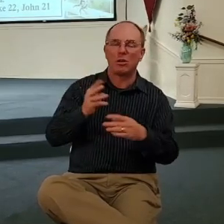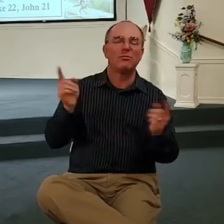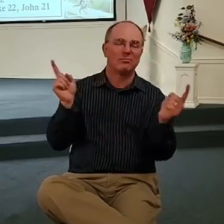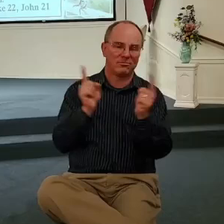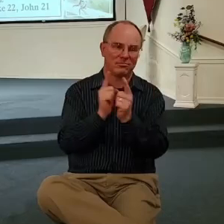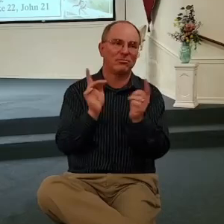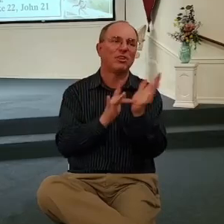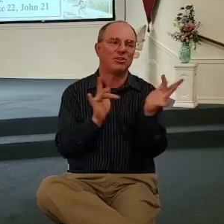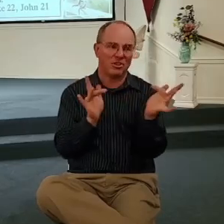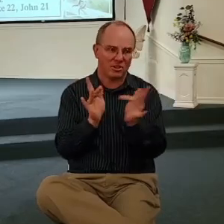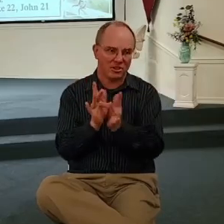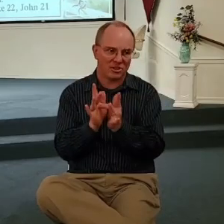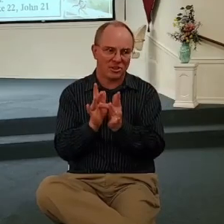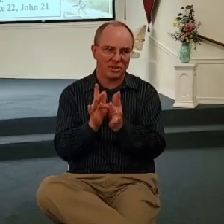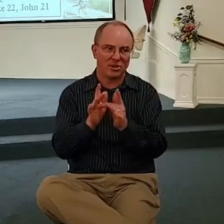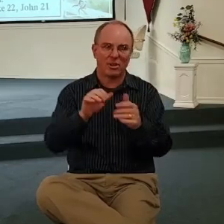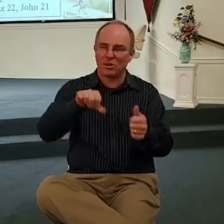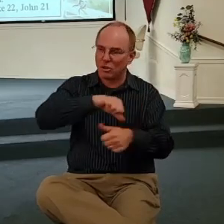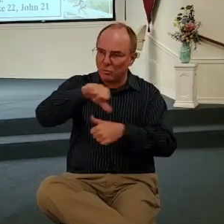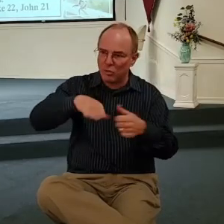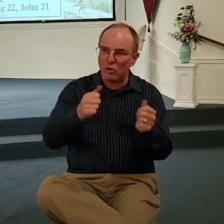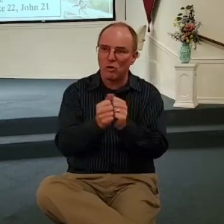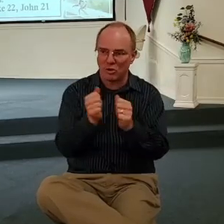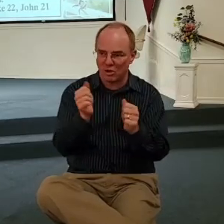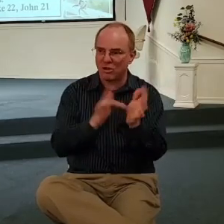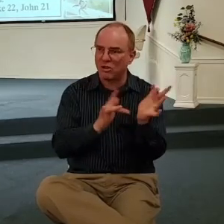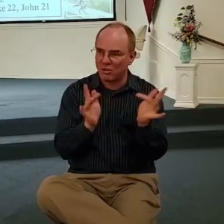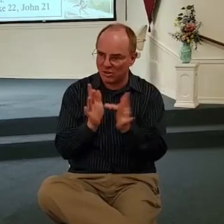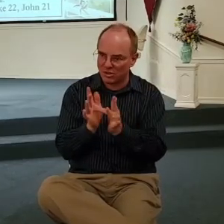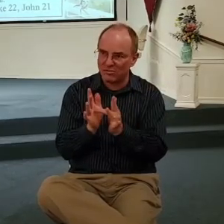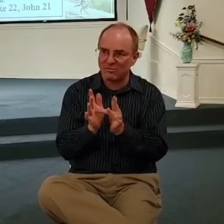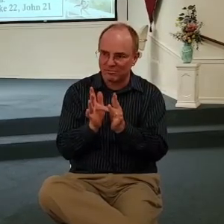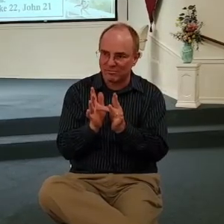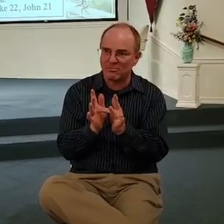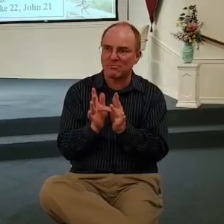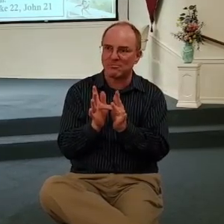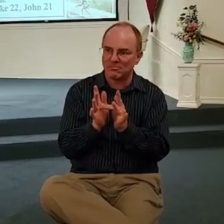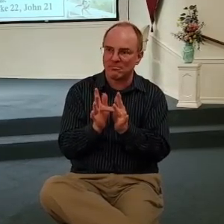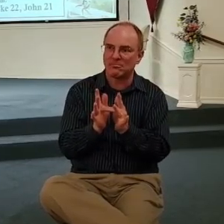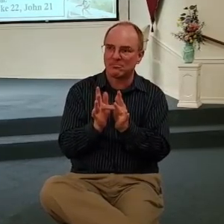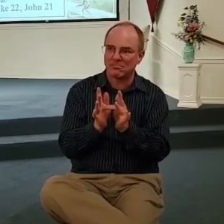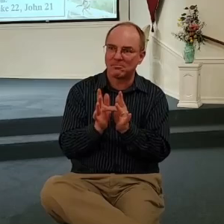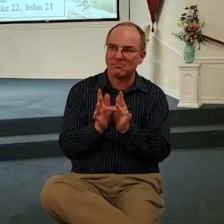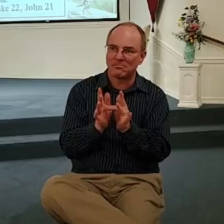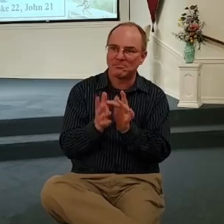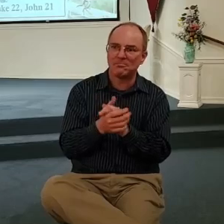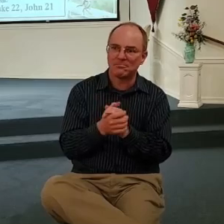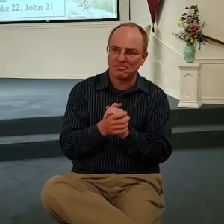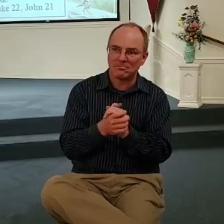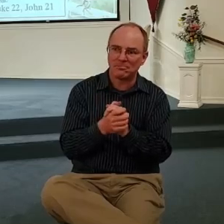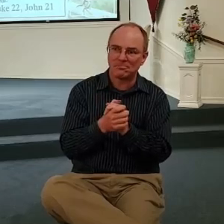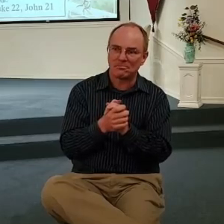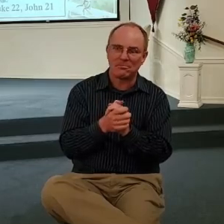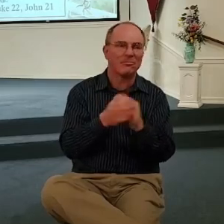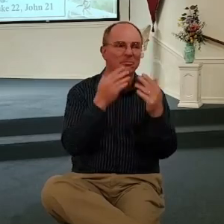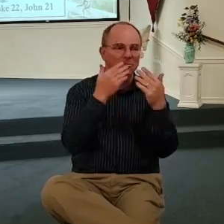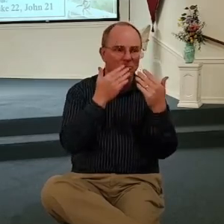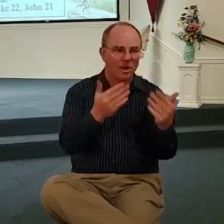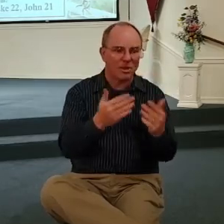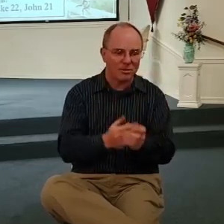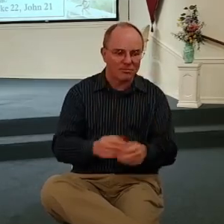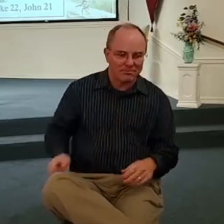And there you will be able to commune with him. Thank you.